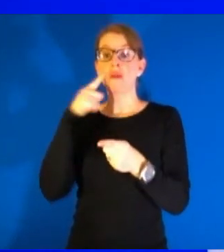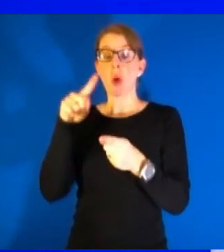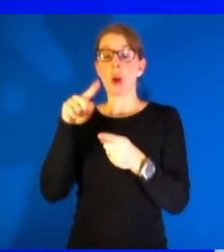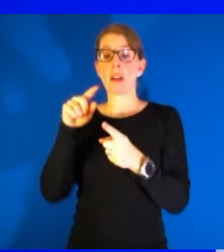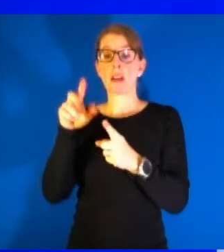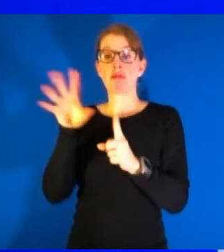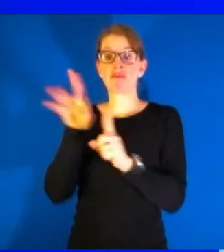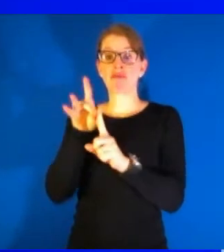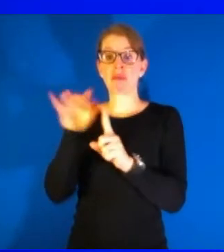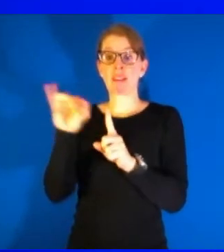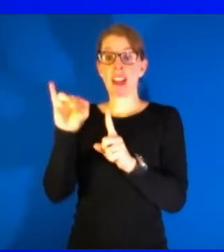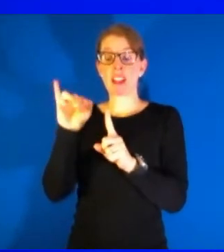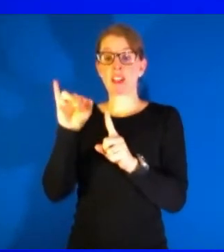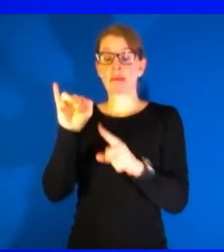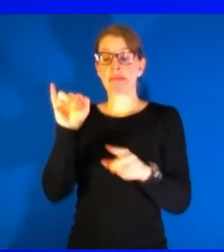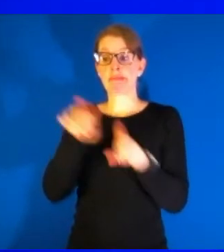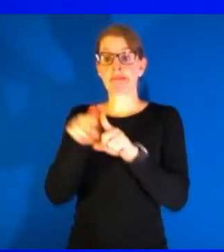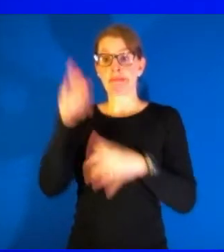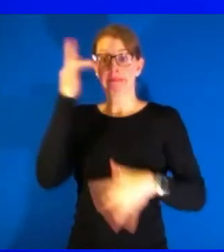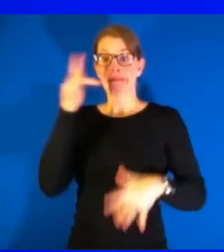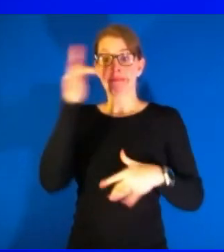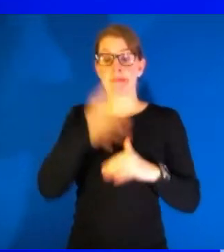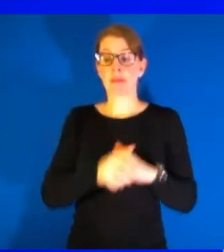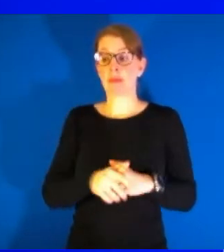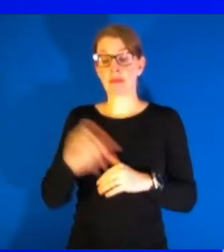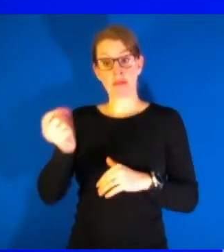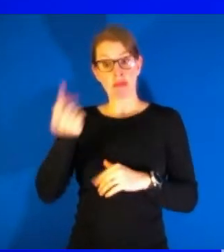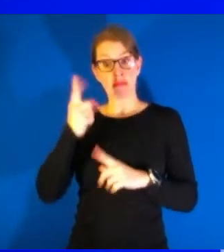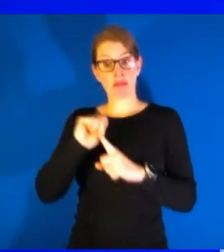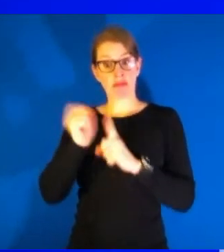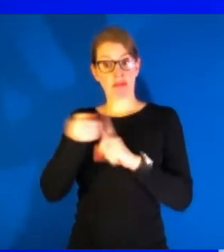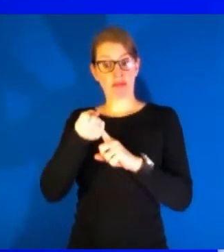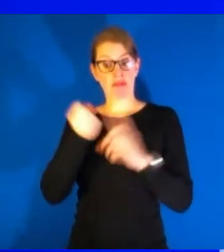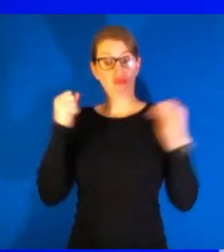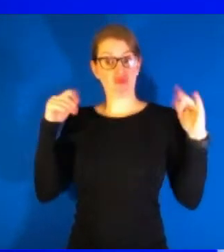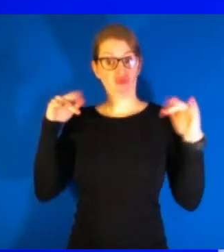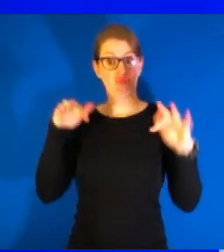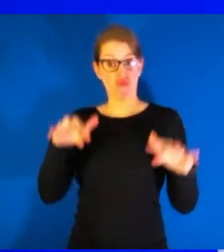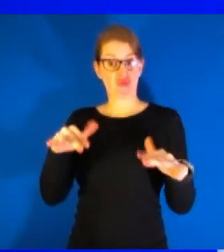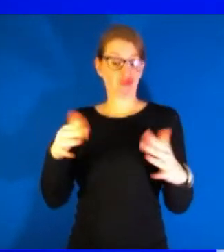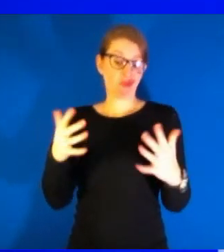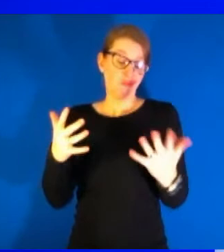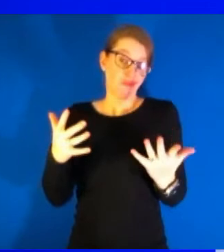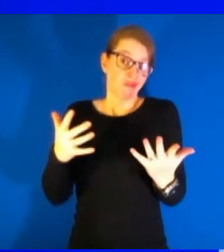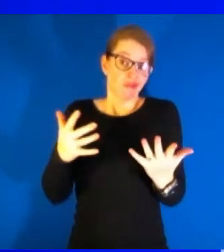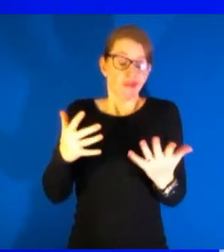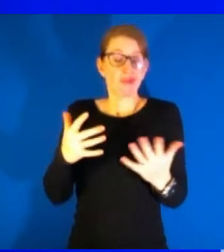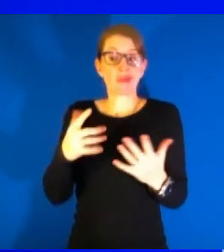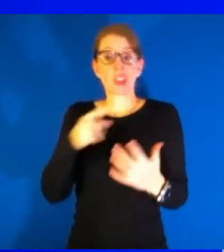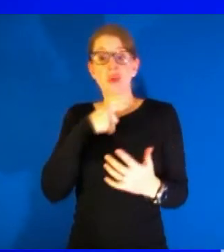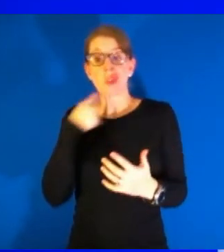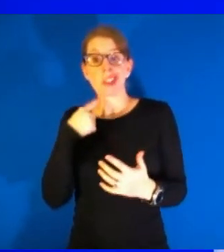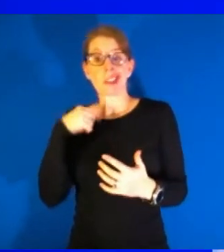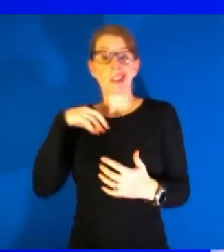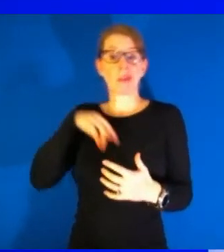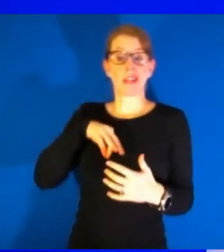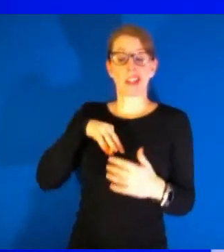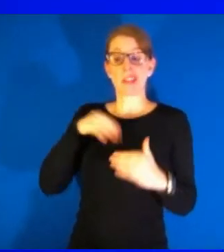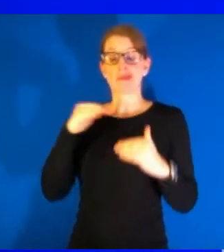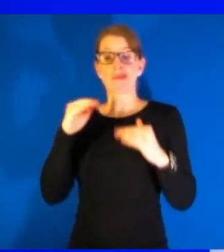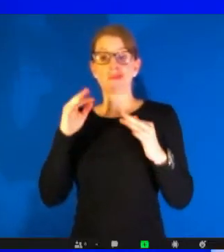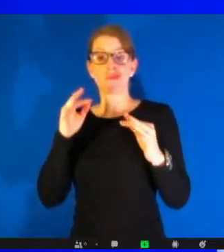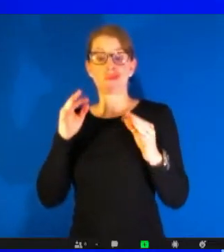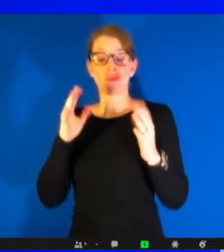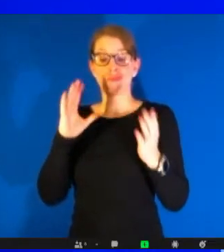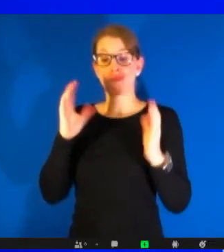disease. So that's important to understand those situations, and then just judge the risks and the benefits of doing that thing, because we